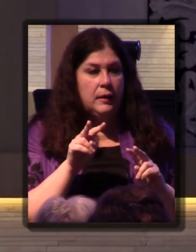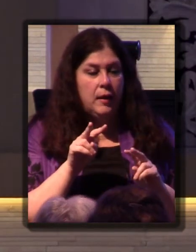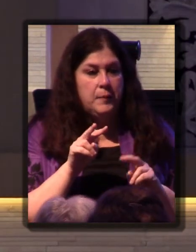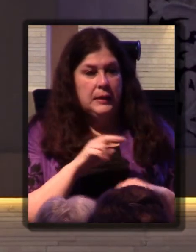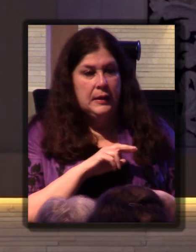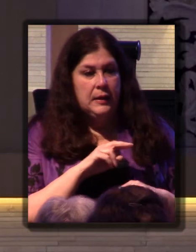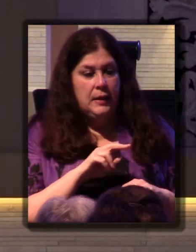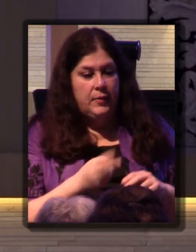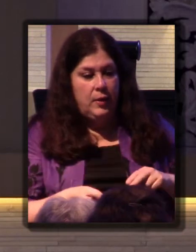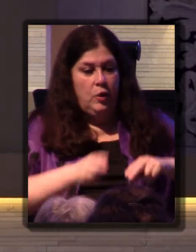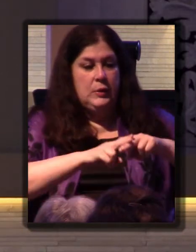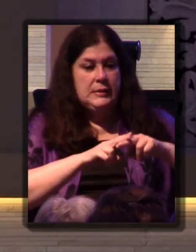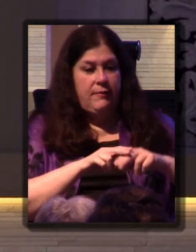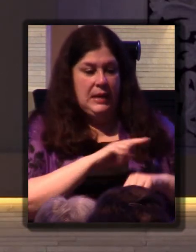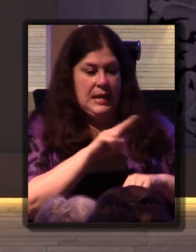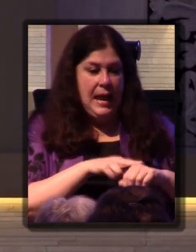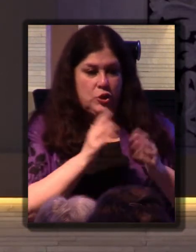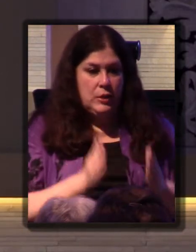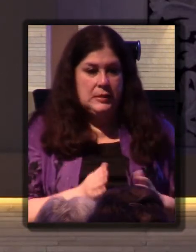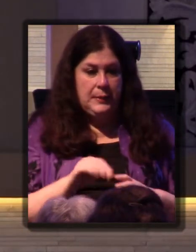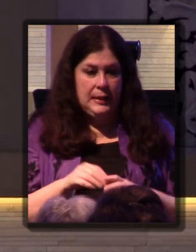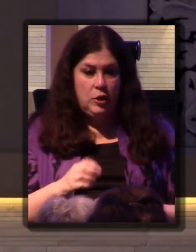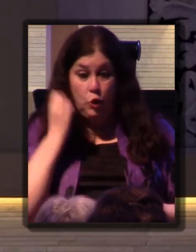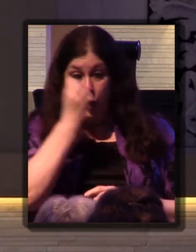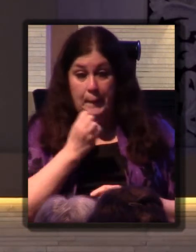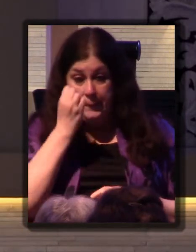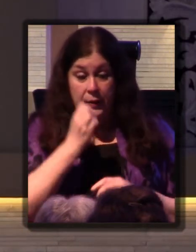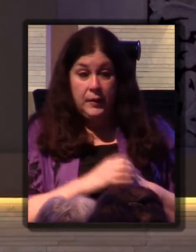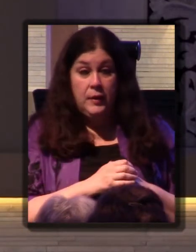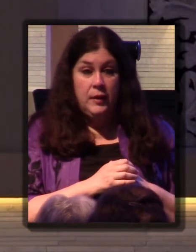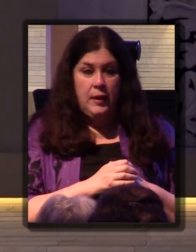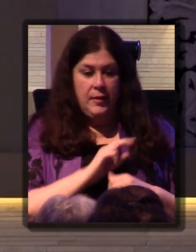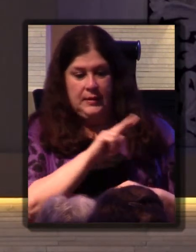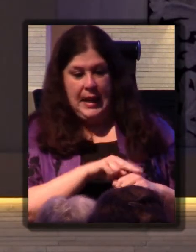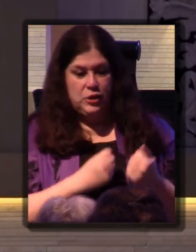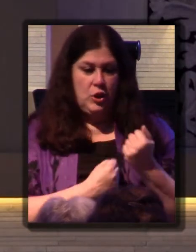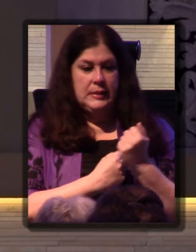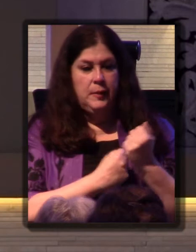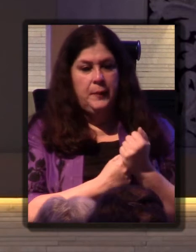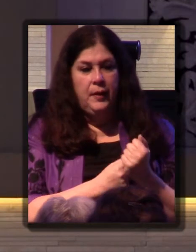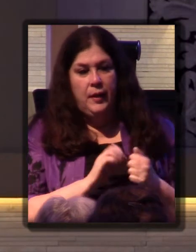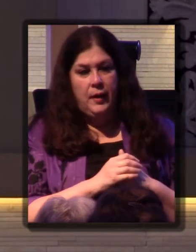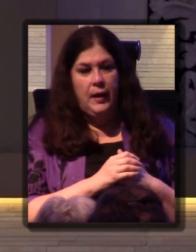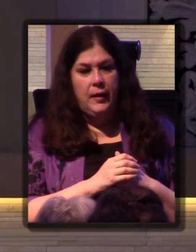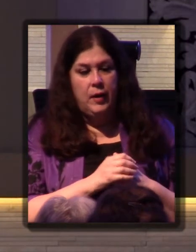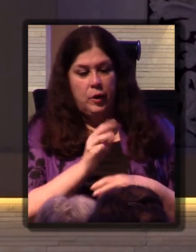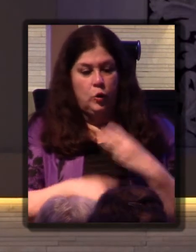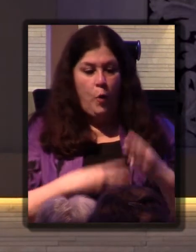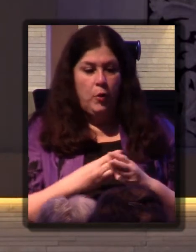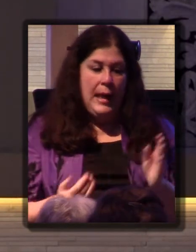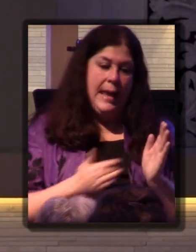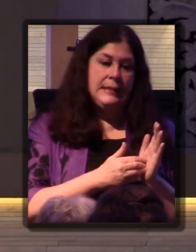the rise of nationalism that's going on, particularly in Europe, and with that rise of nationalism, the rise